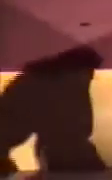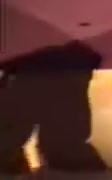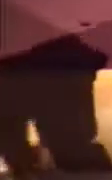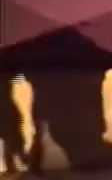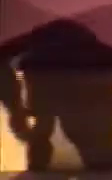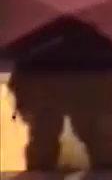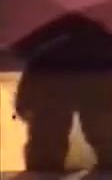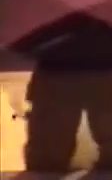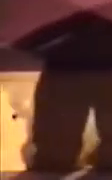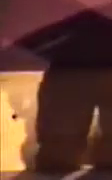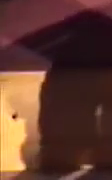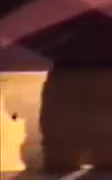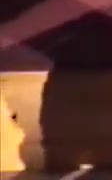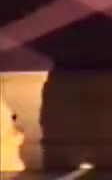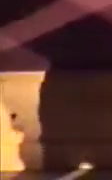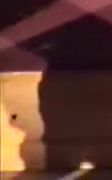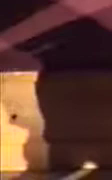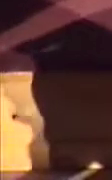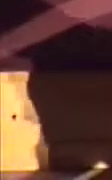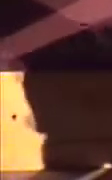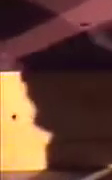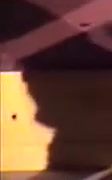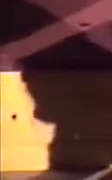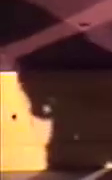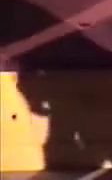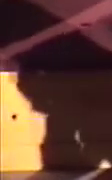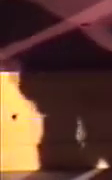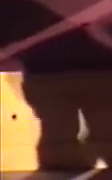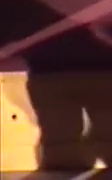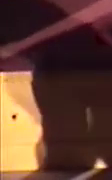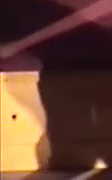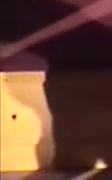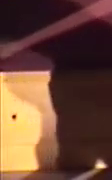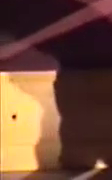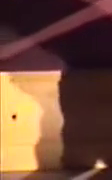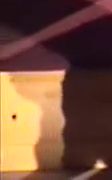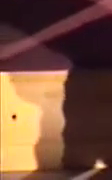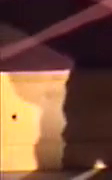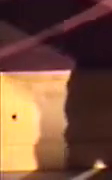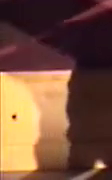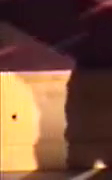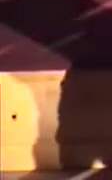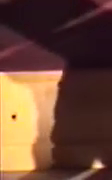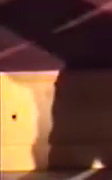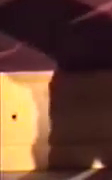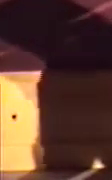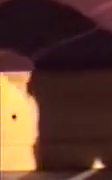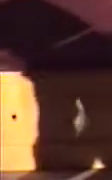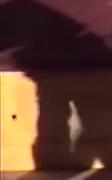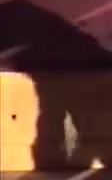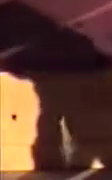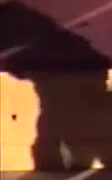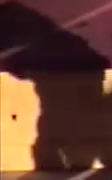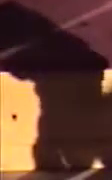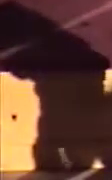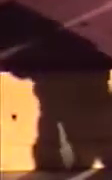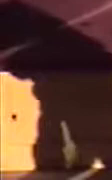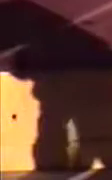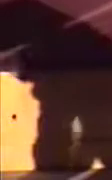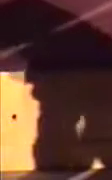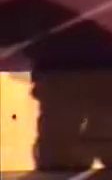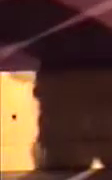Lord, this morning we give you thanks, we give you praise, we give you glory, God, for loving us, for showing us your grace, for working in